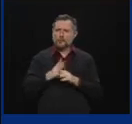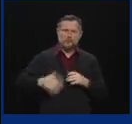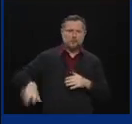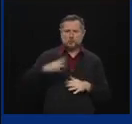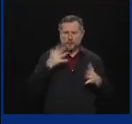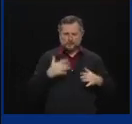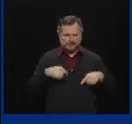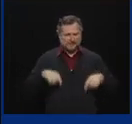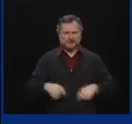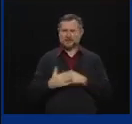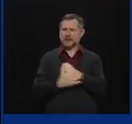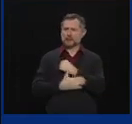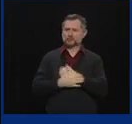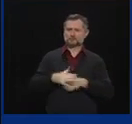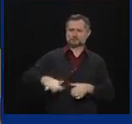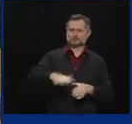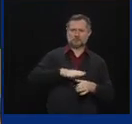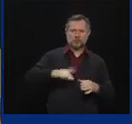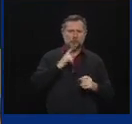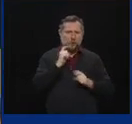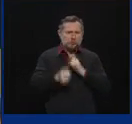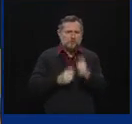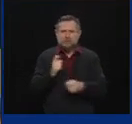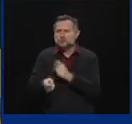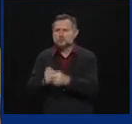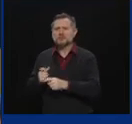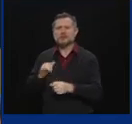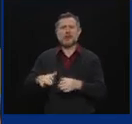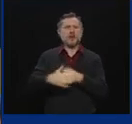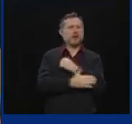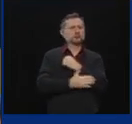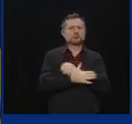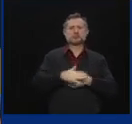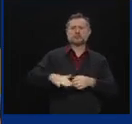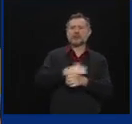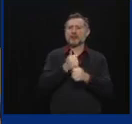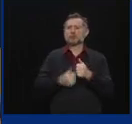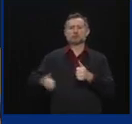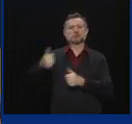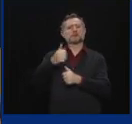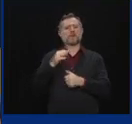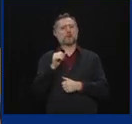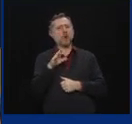and your contributions elsewhere. So County Executive Mark Poloncarz is here as well.